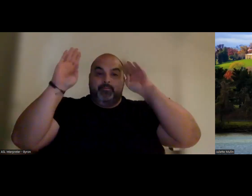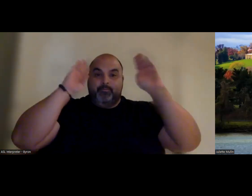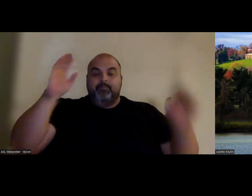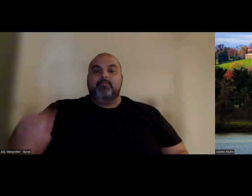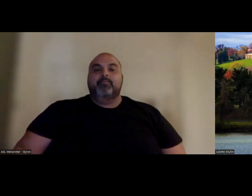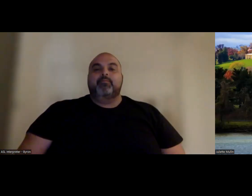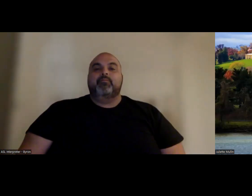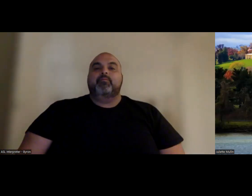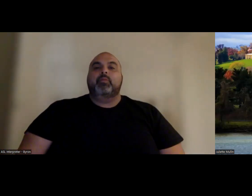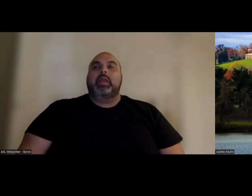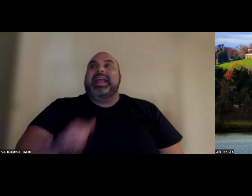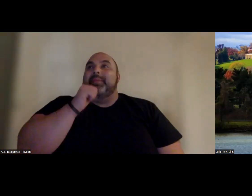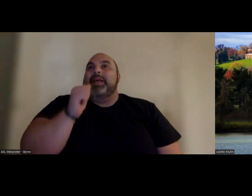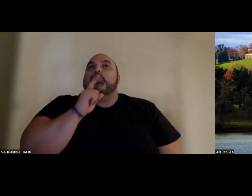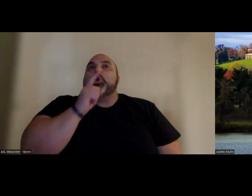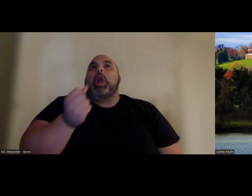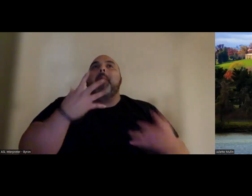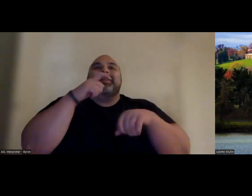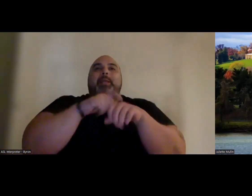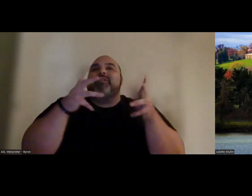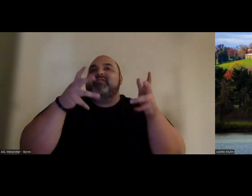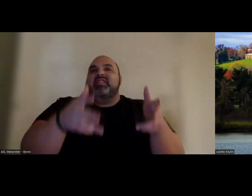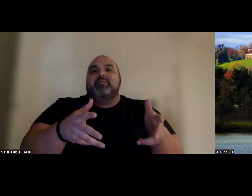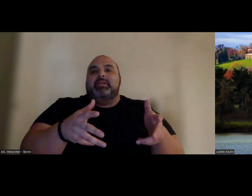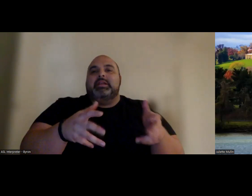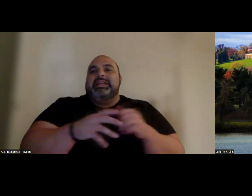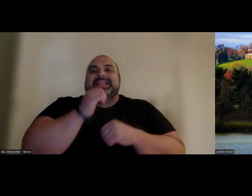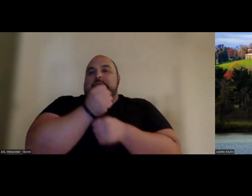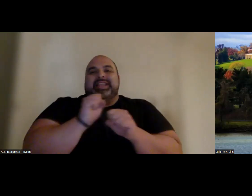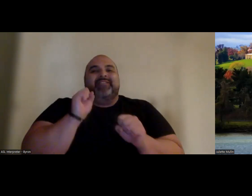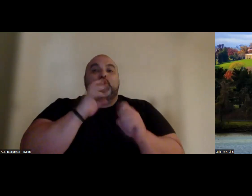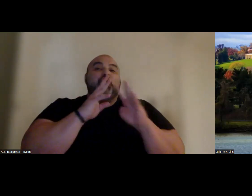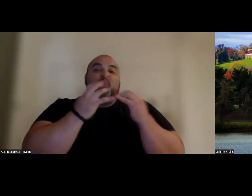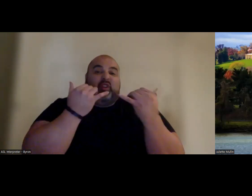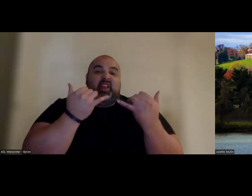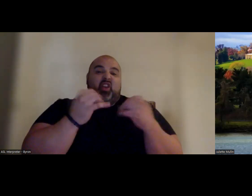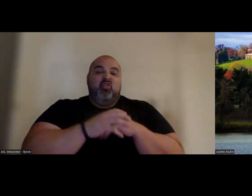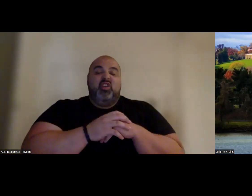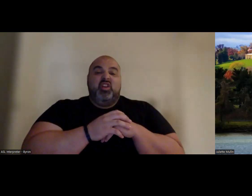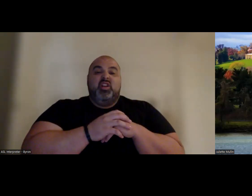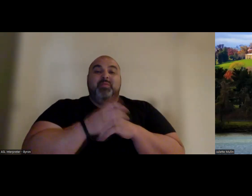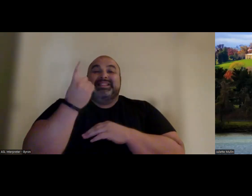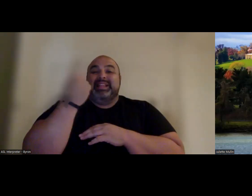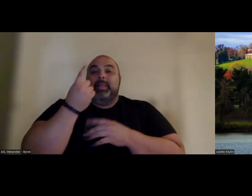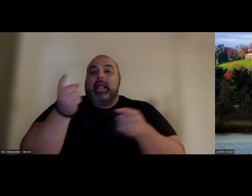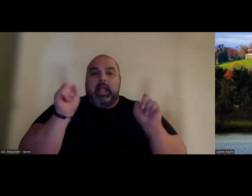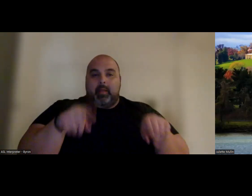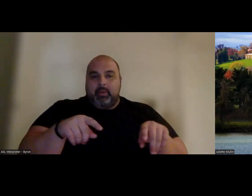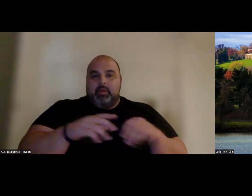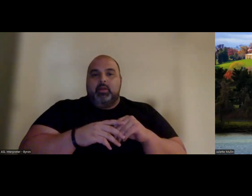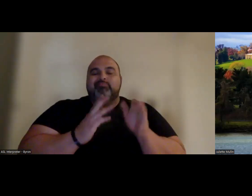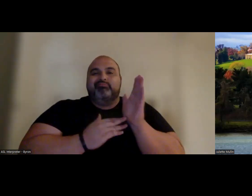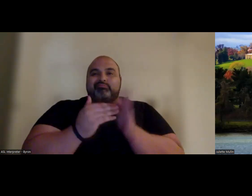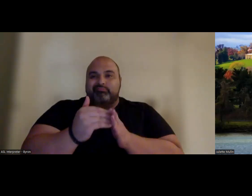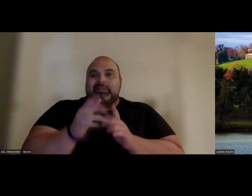I'm not sure how much time we have left. It's not safe for me to talk right now. It's something that happens often,